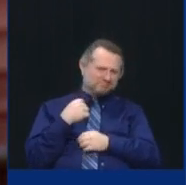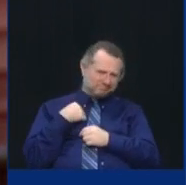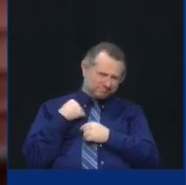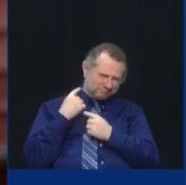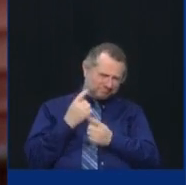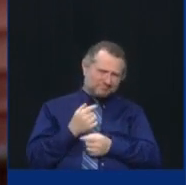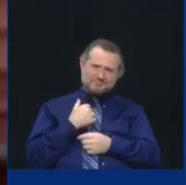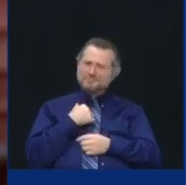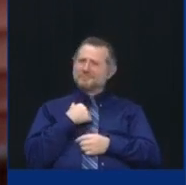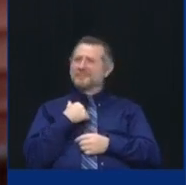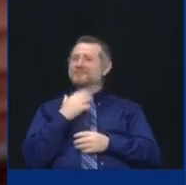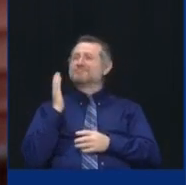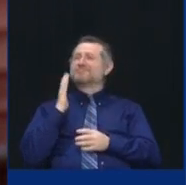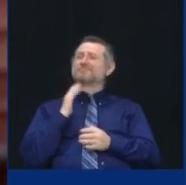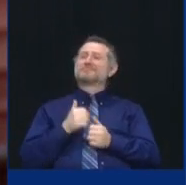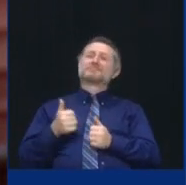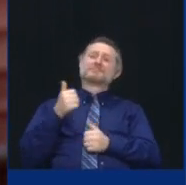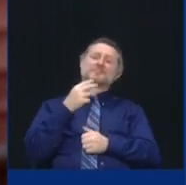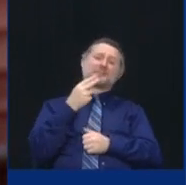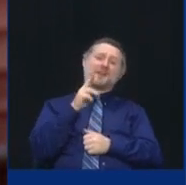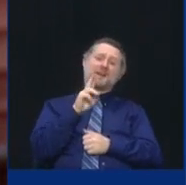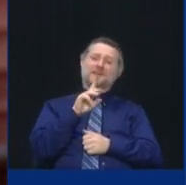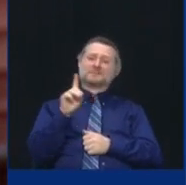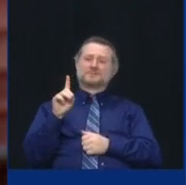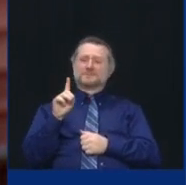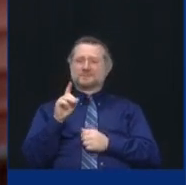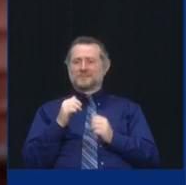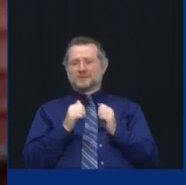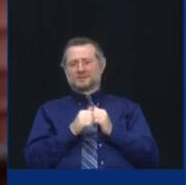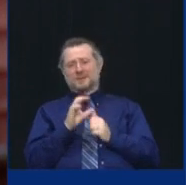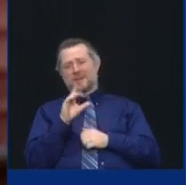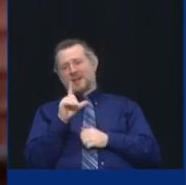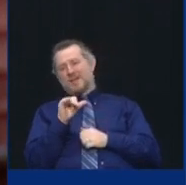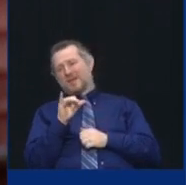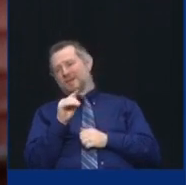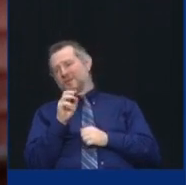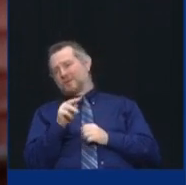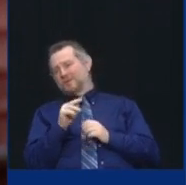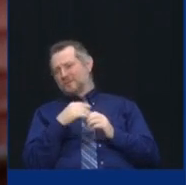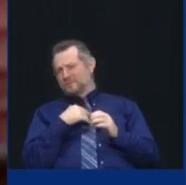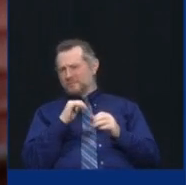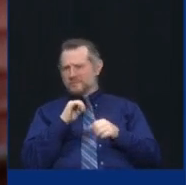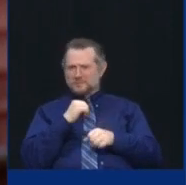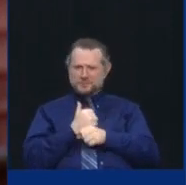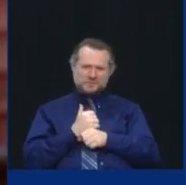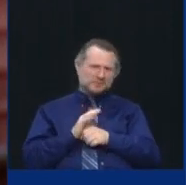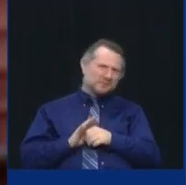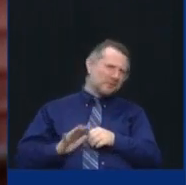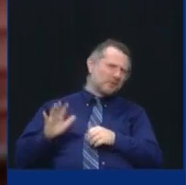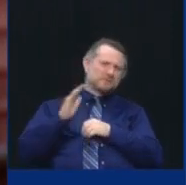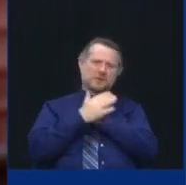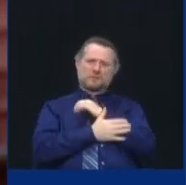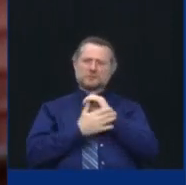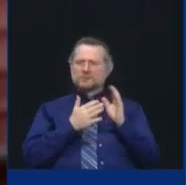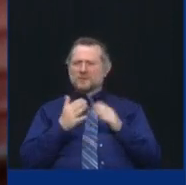Housing and Urban Development Secretary under Clinton, I did a homeless plan for the entire country. I visited every